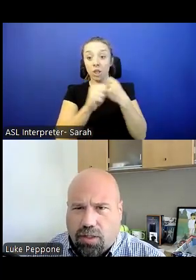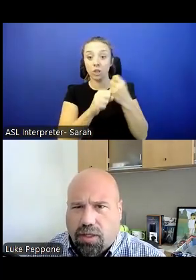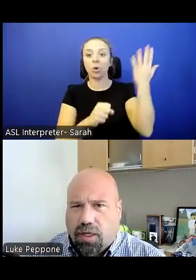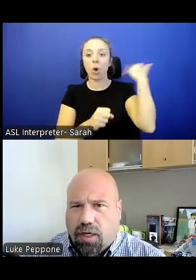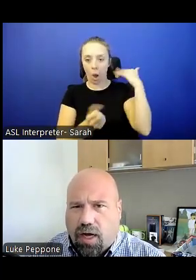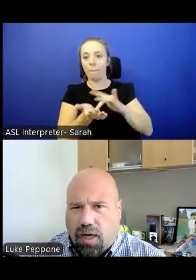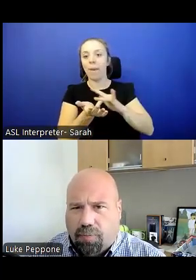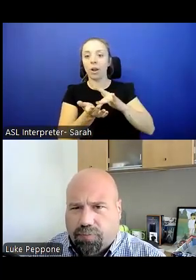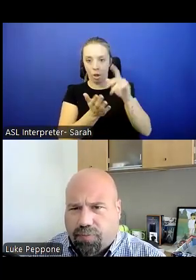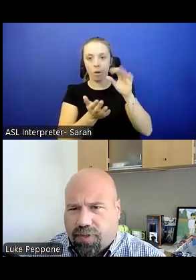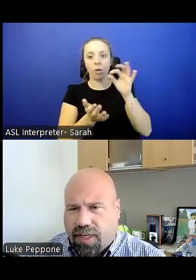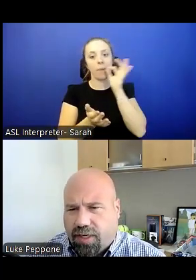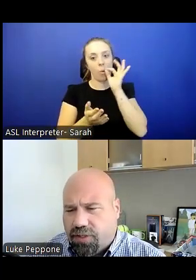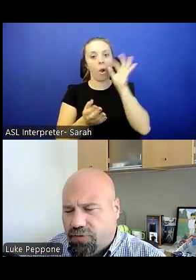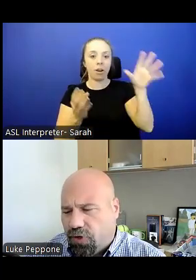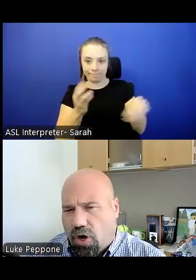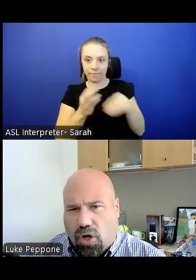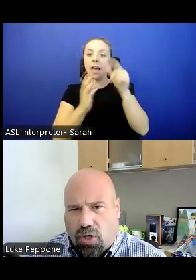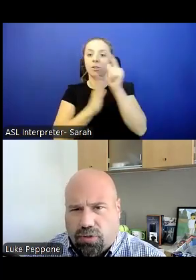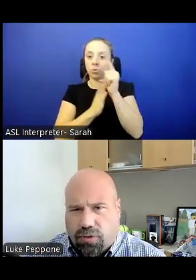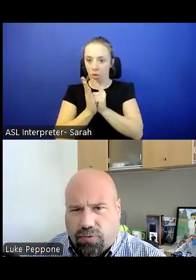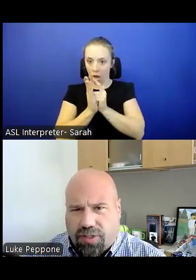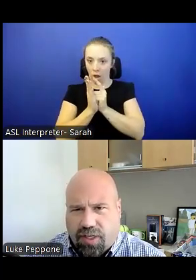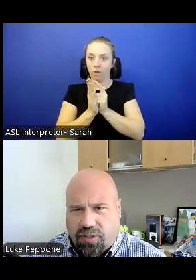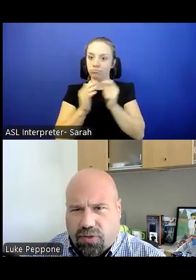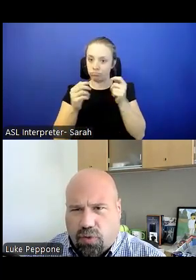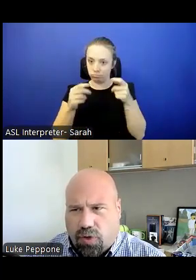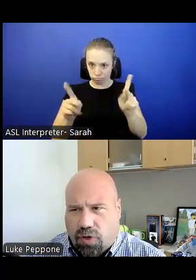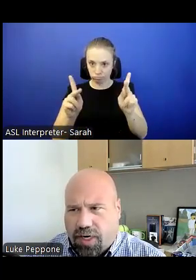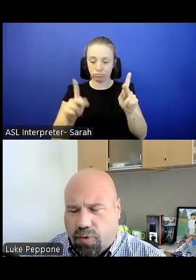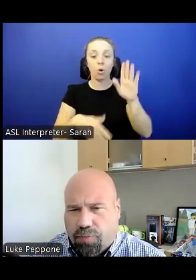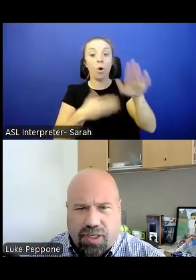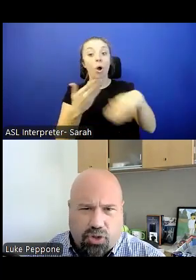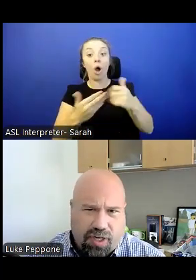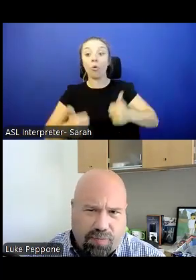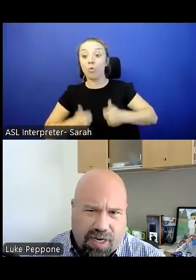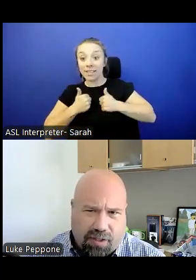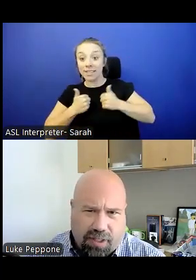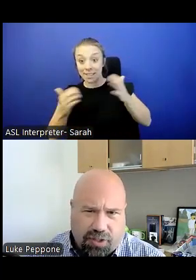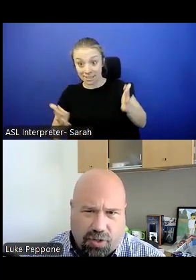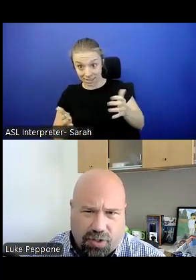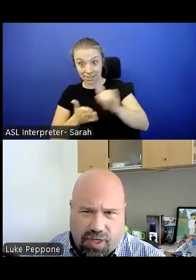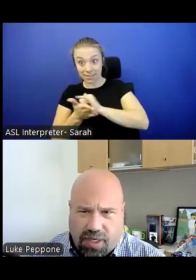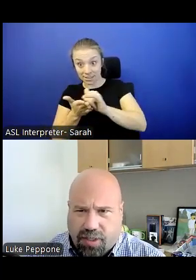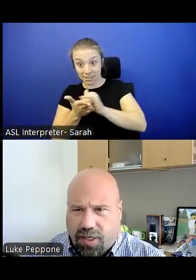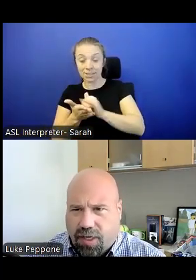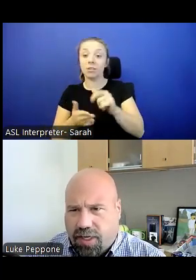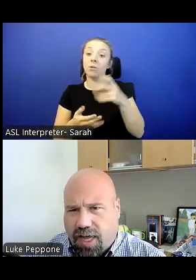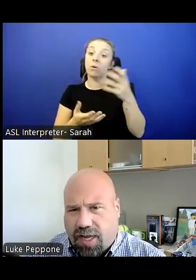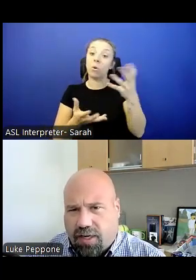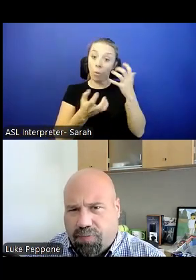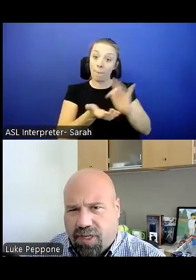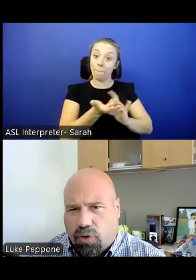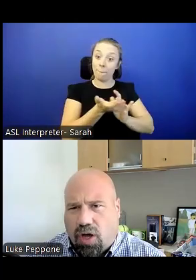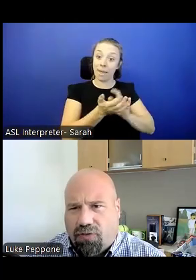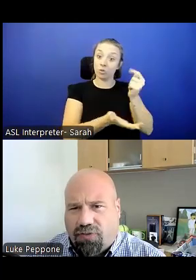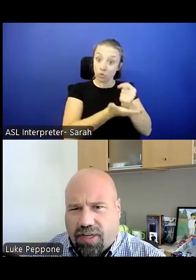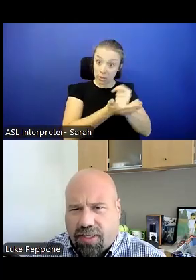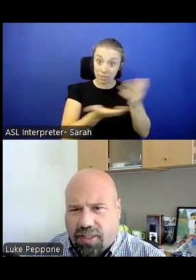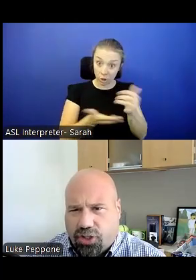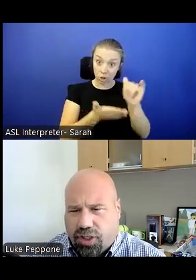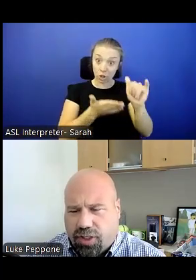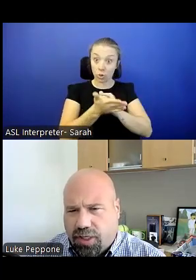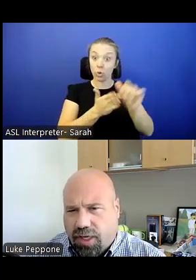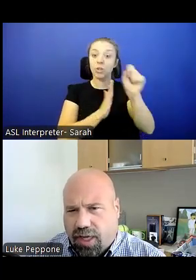law. And it's for all residents or anyone being treated medically in New York State. You had to meet a